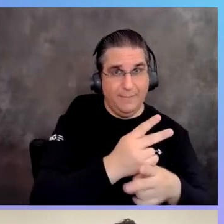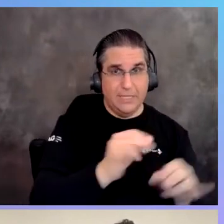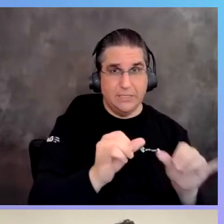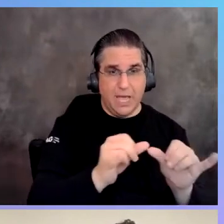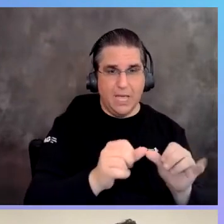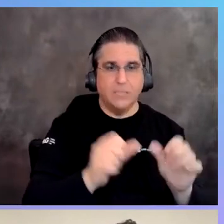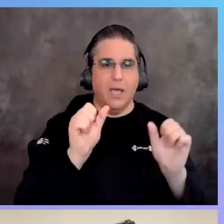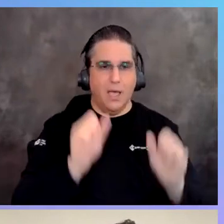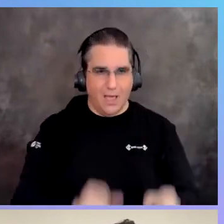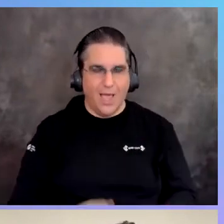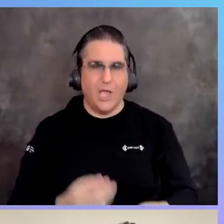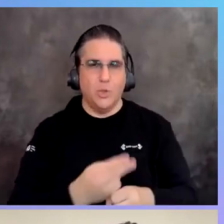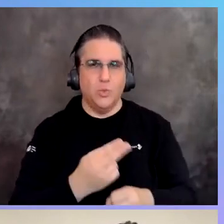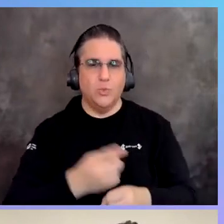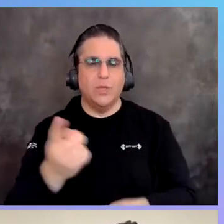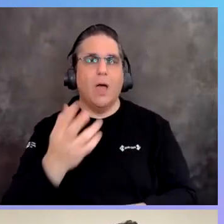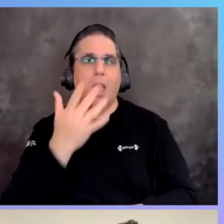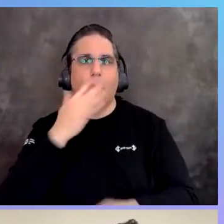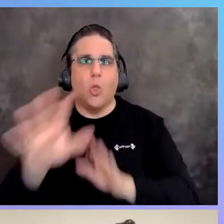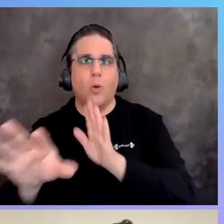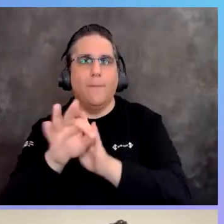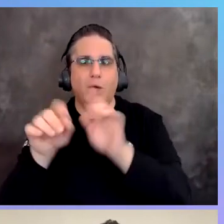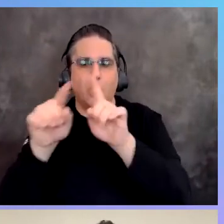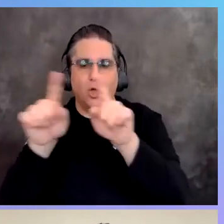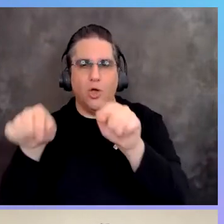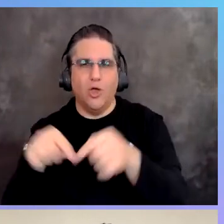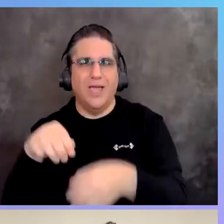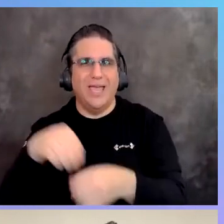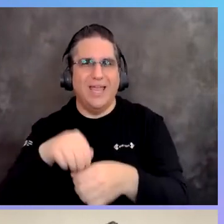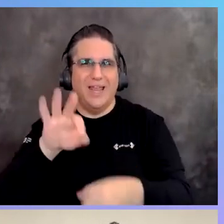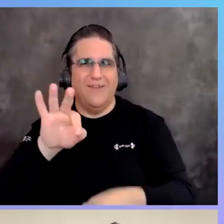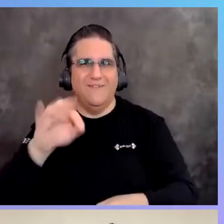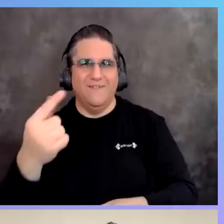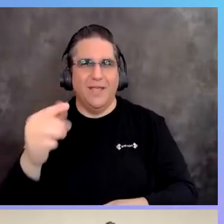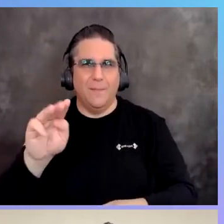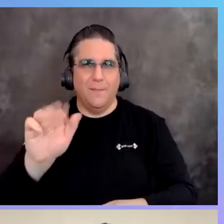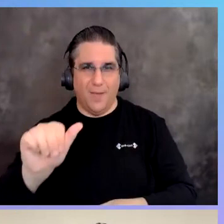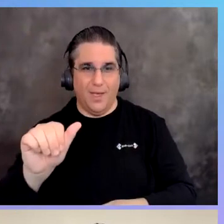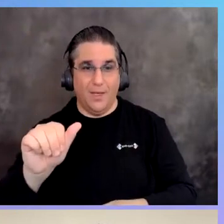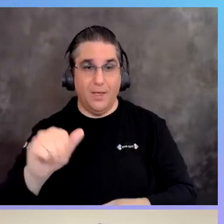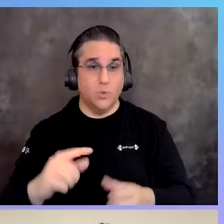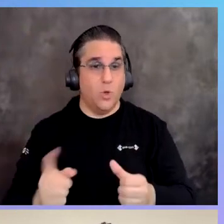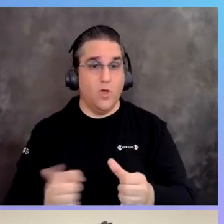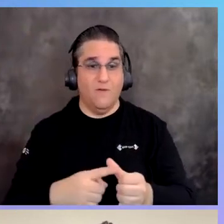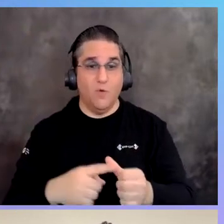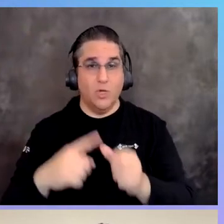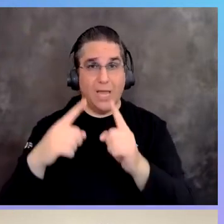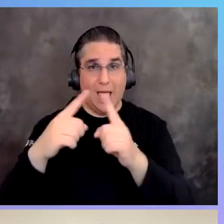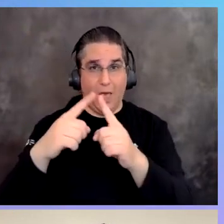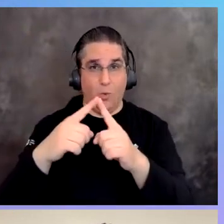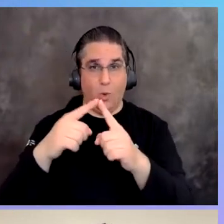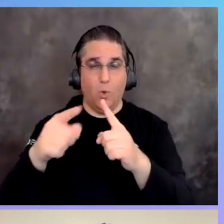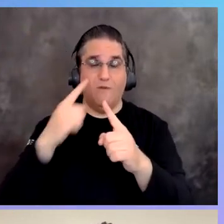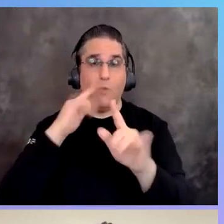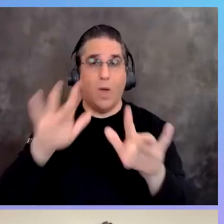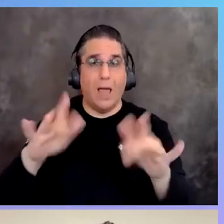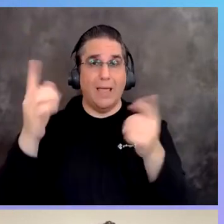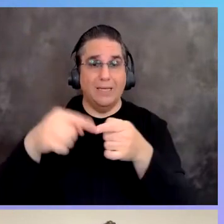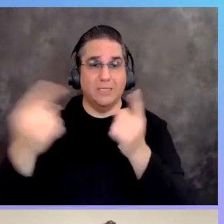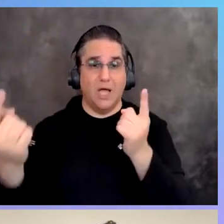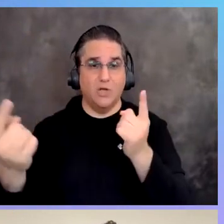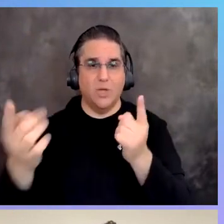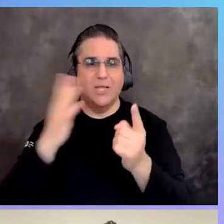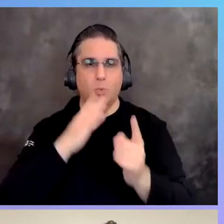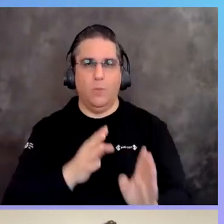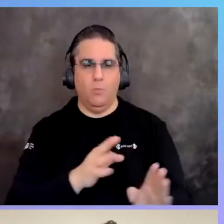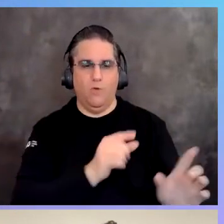do that with the color picker in Figma. And I'm actually going to see that first arrow in lightness contrast go to the right.